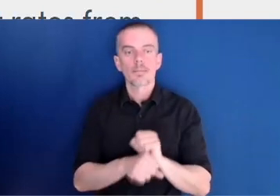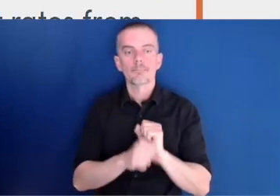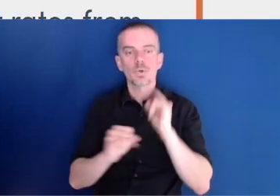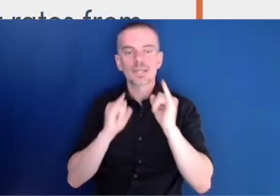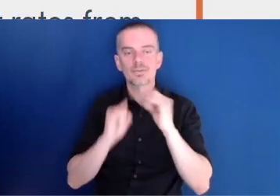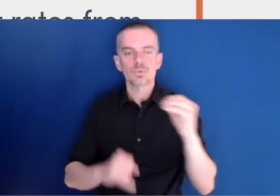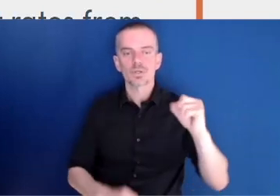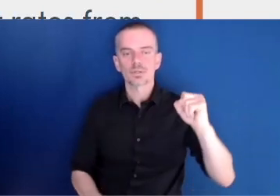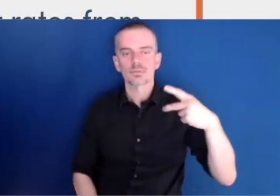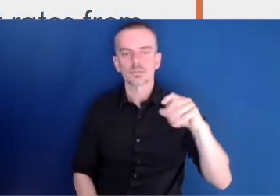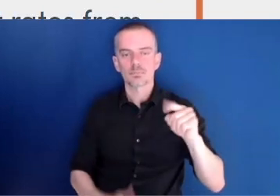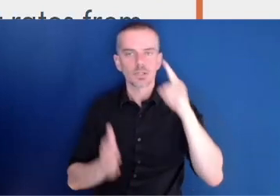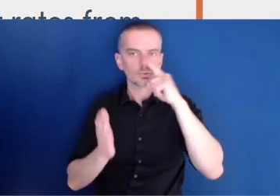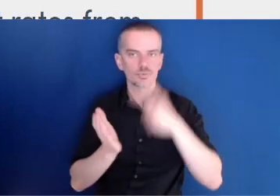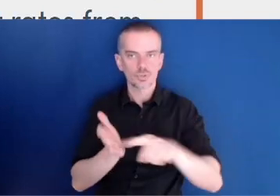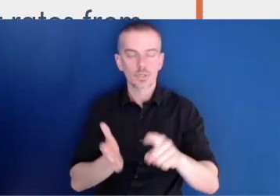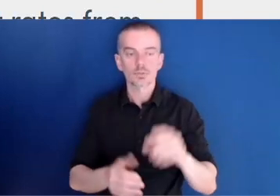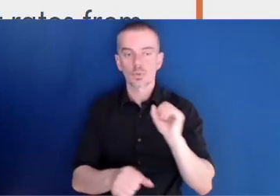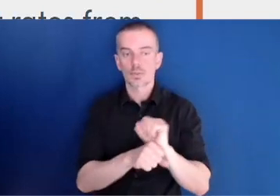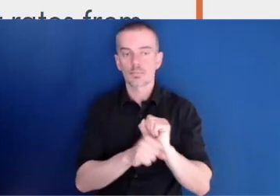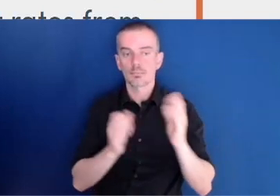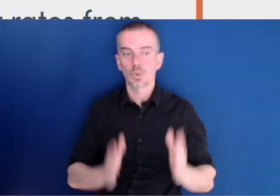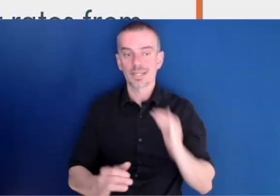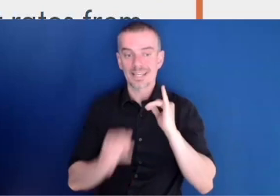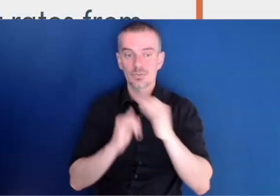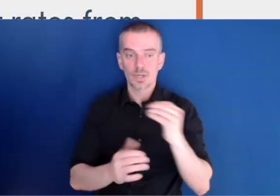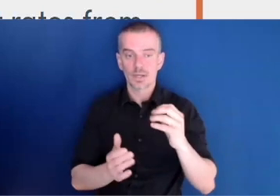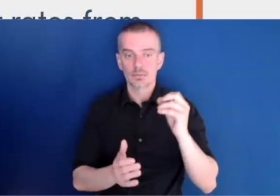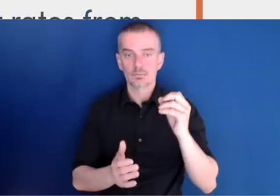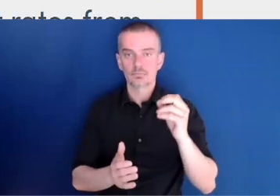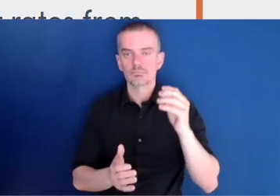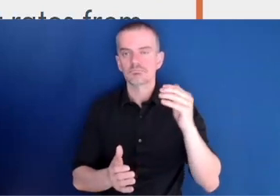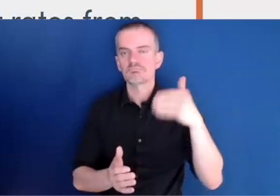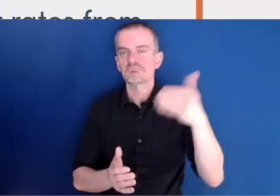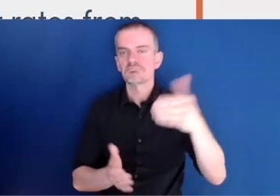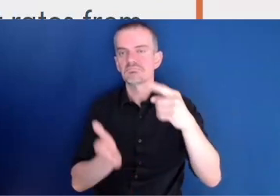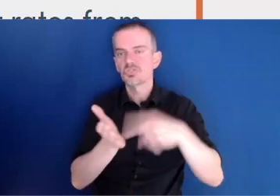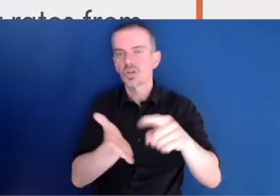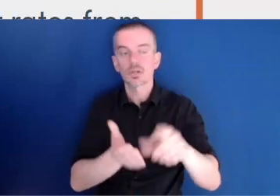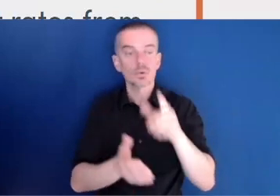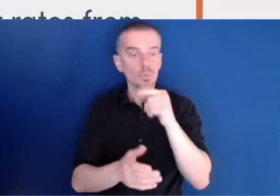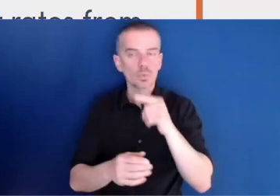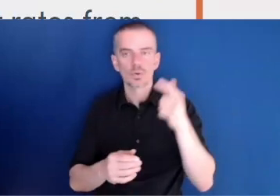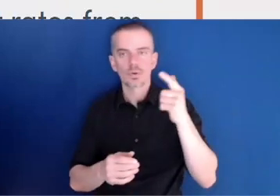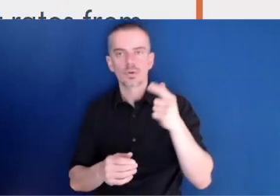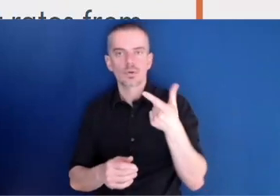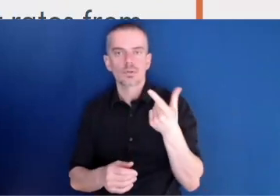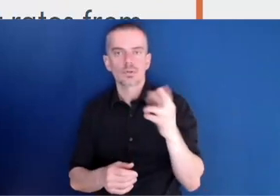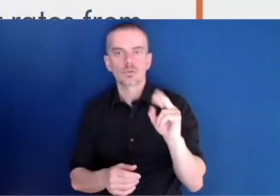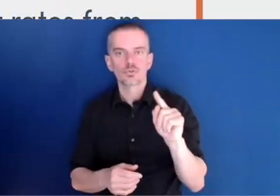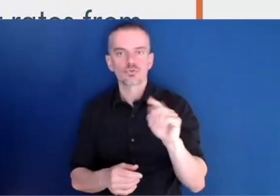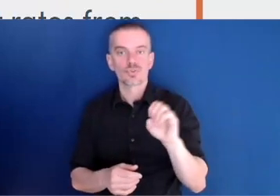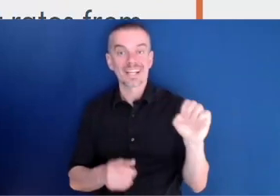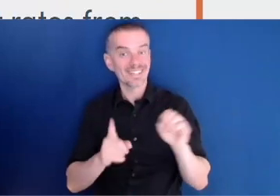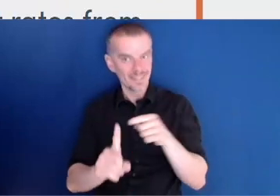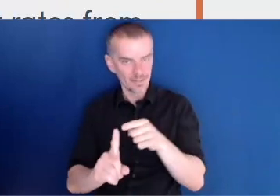spot checks. So these employee interviews and spot checks have to be completed by the grantee. And they have